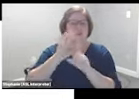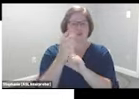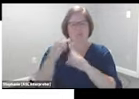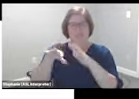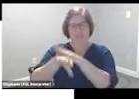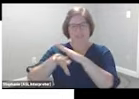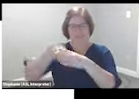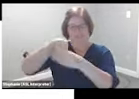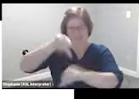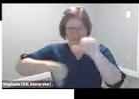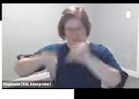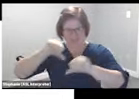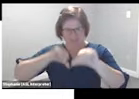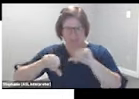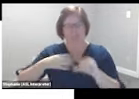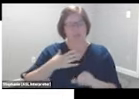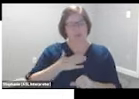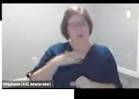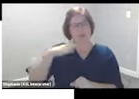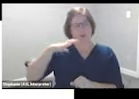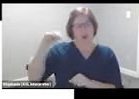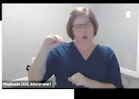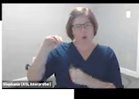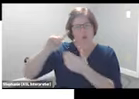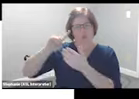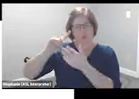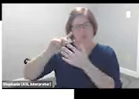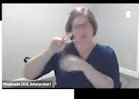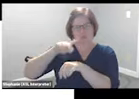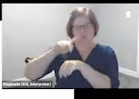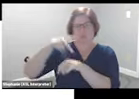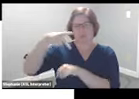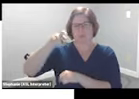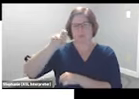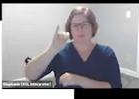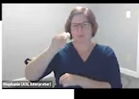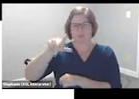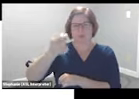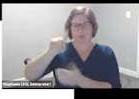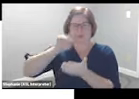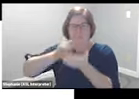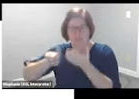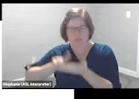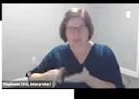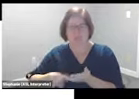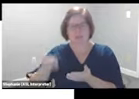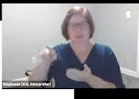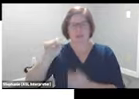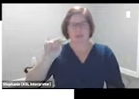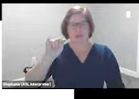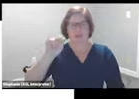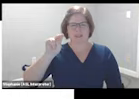my co-principal investigator for that project, Ainsley Latour. And it's a pleasure to be here at SciAccess 2020 and